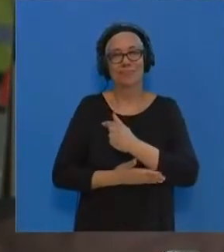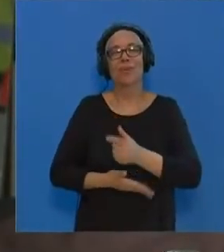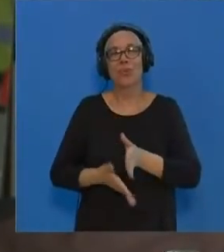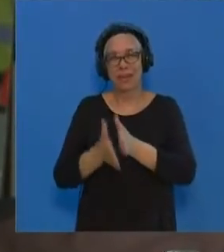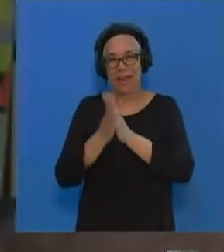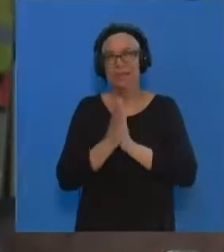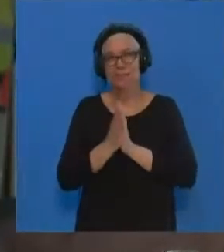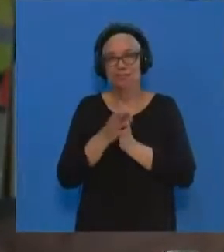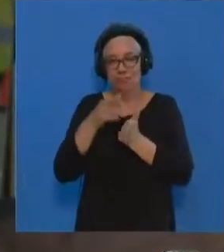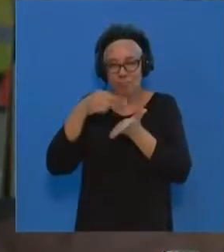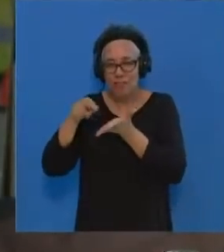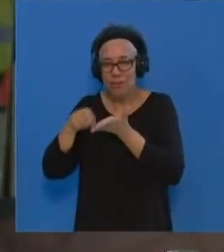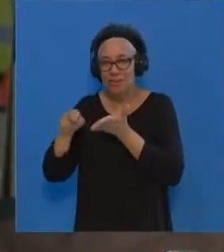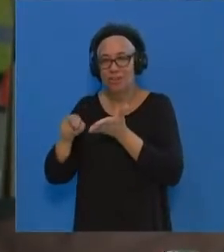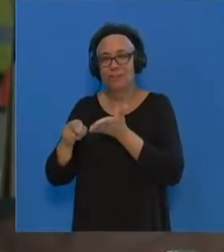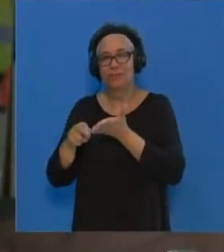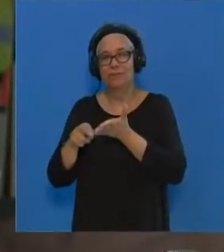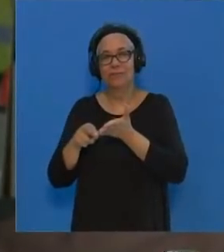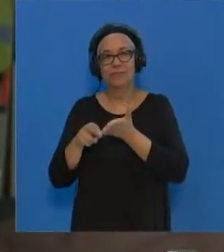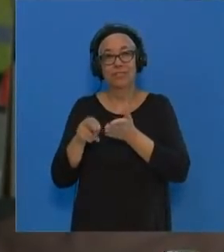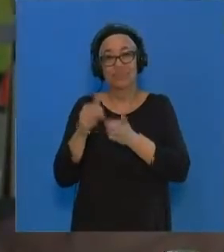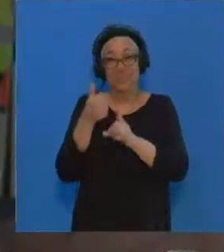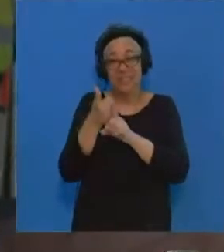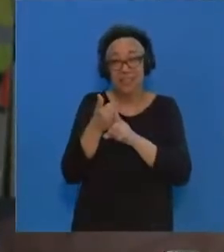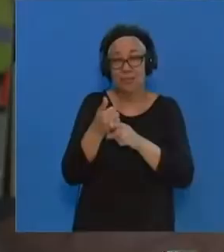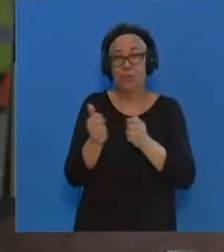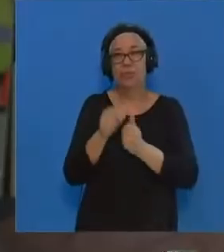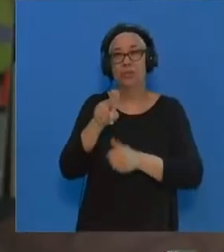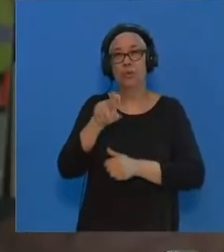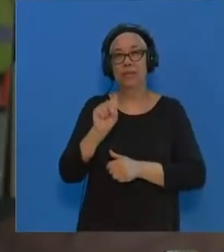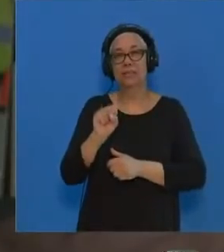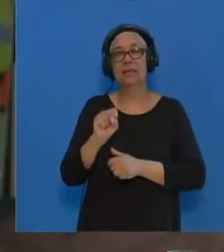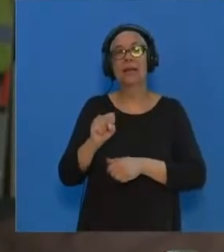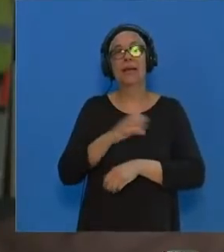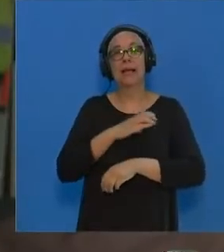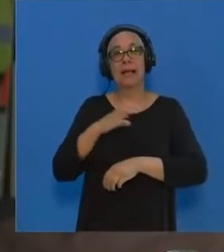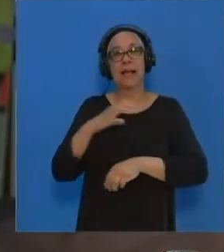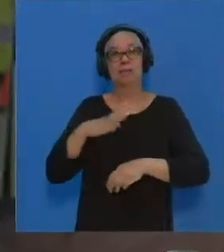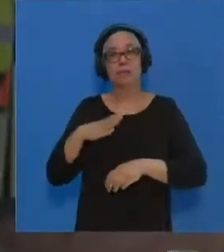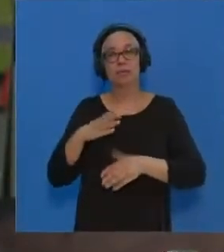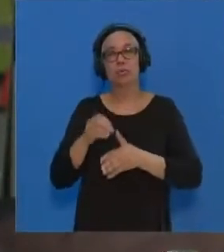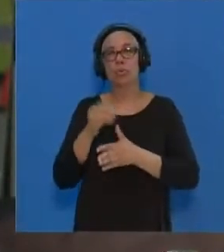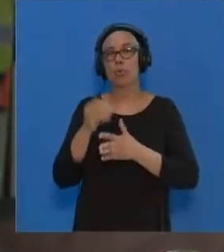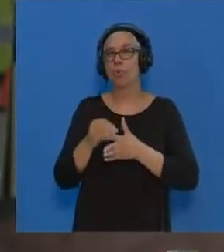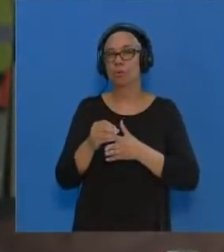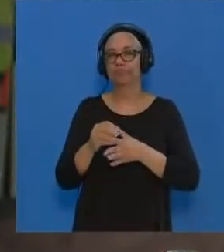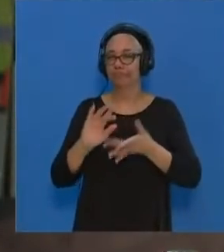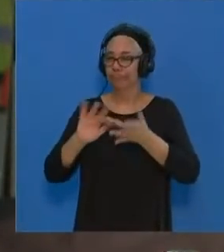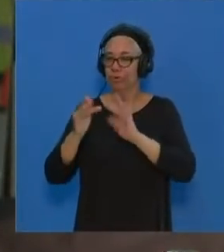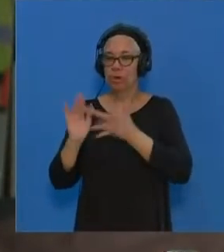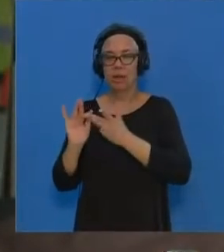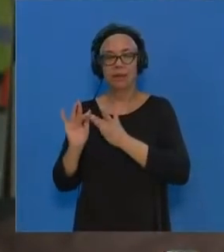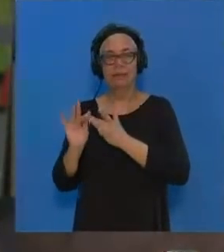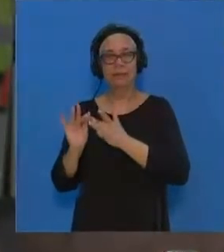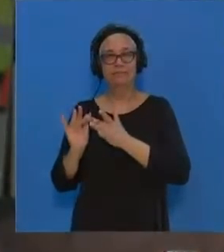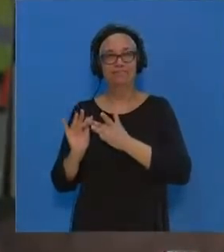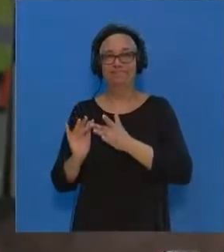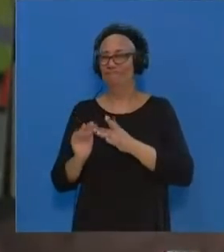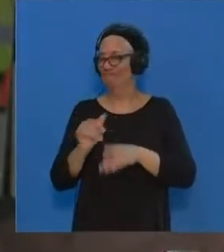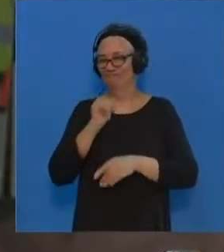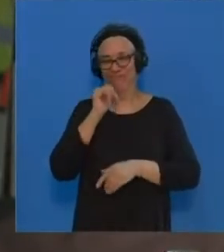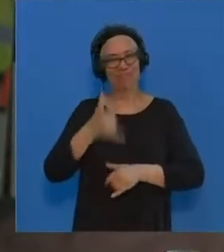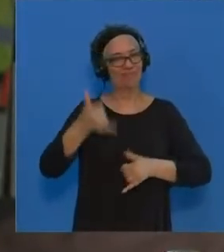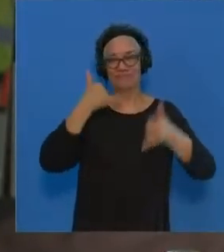research that through the jurisdictions, through either the U.S. consulate or the jurisdiction directly online, as opposed to calling the